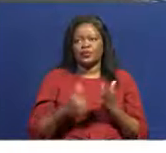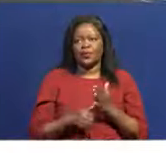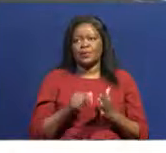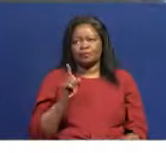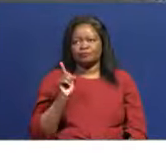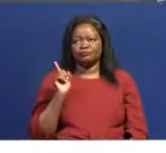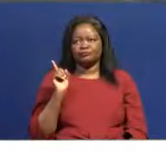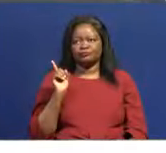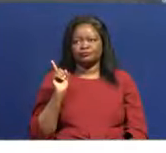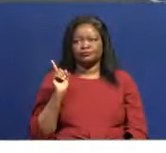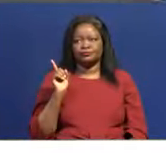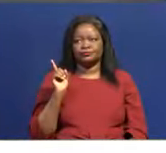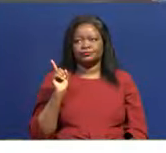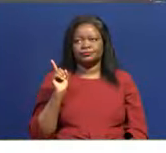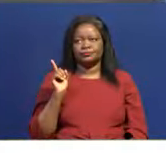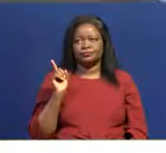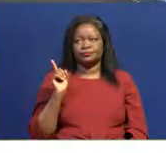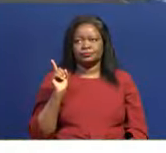danger.